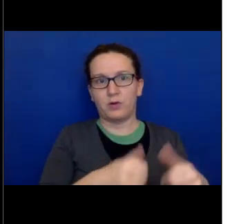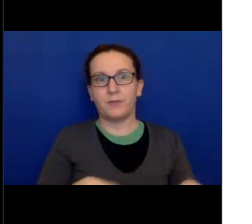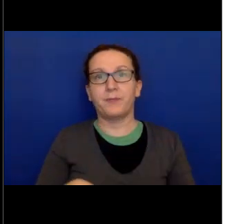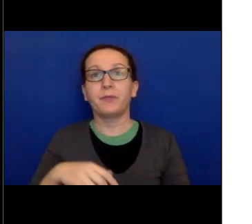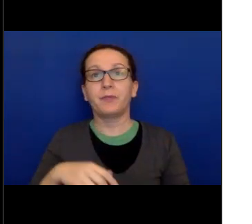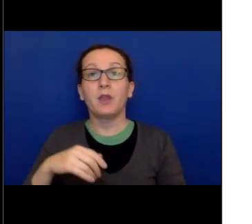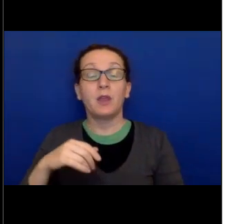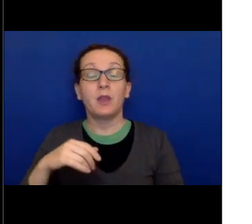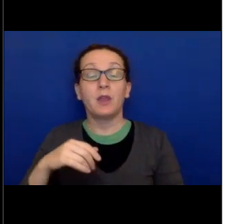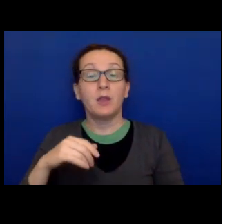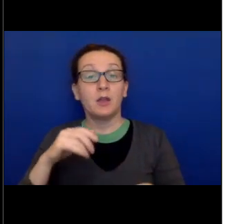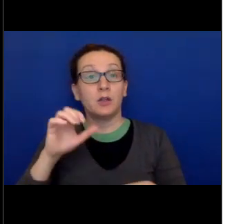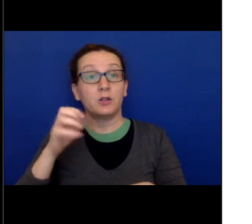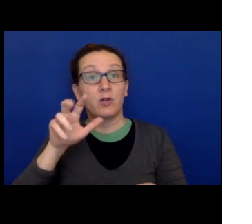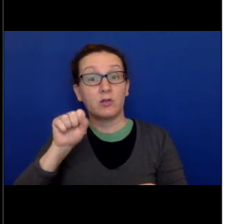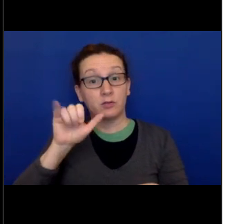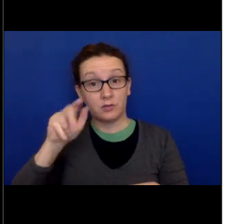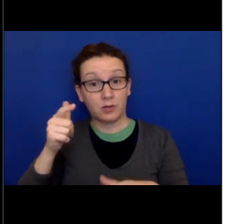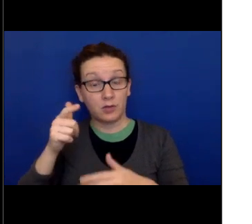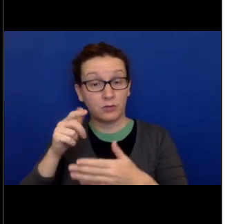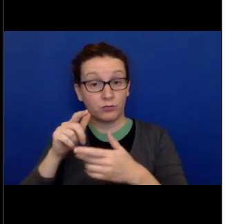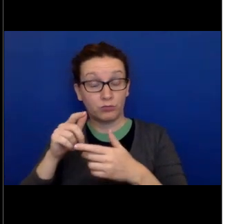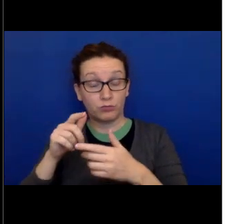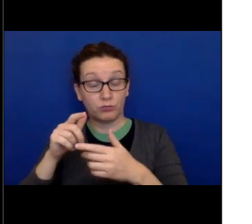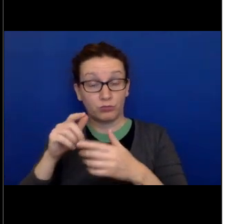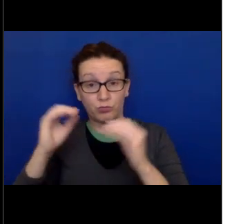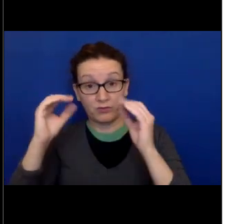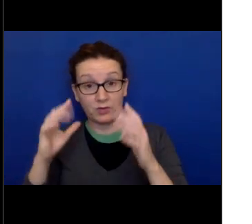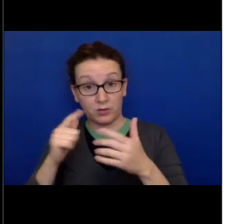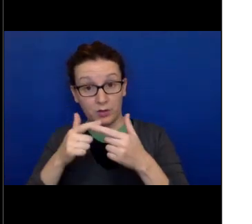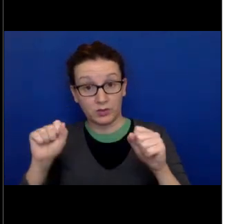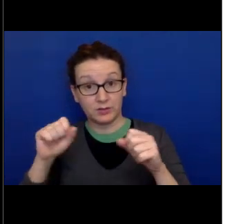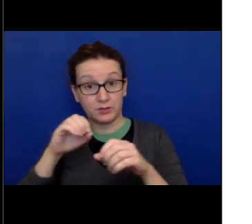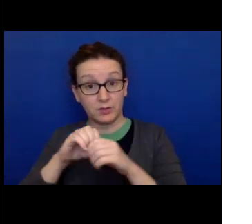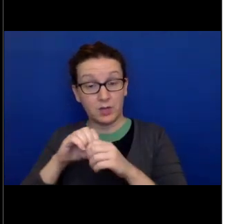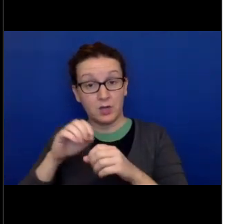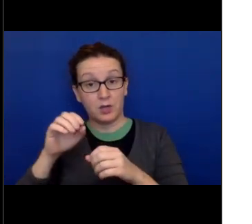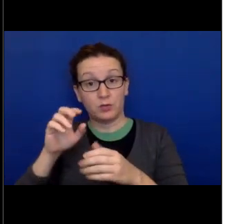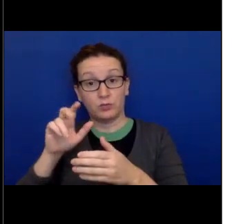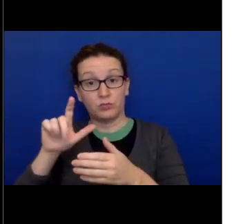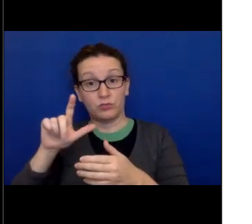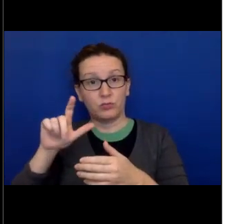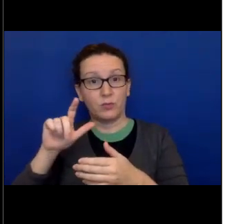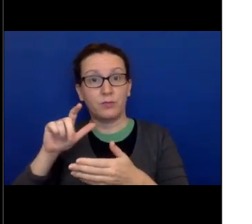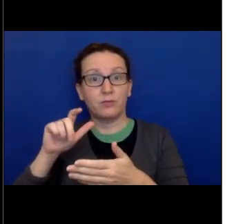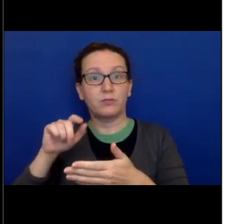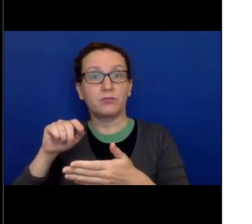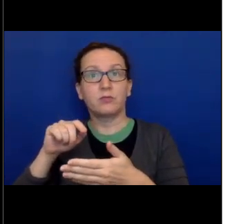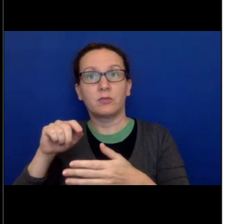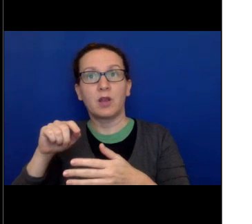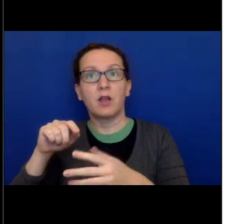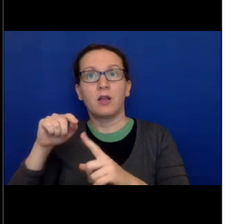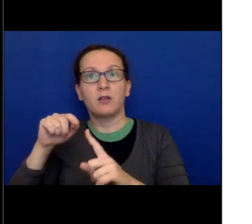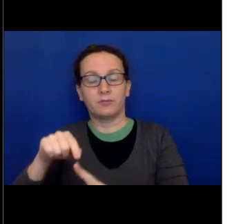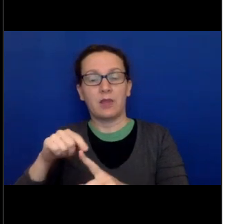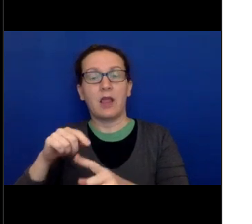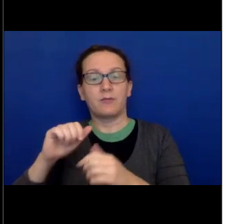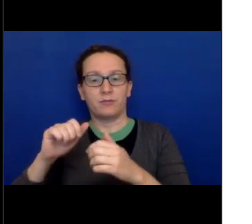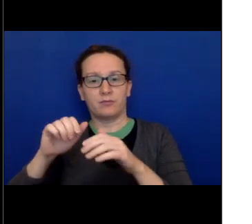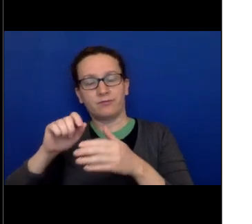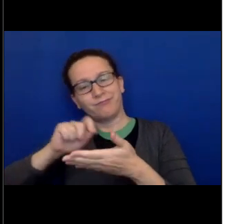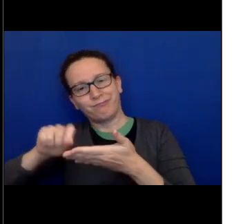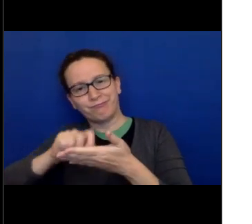of Pennsylvania and is the author of The Price of Linguistic Productivity, How Children Learn to Break the Rules